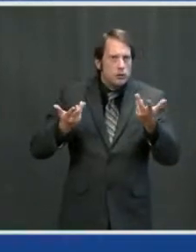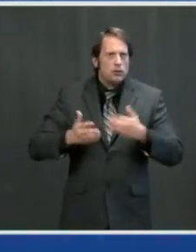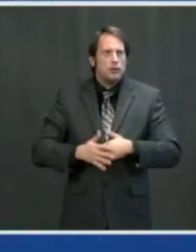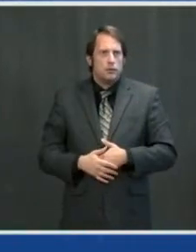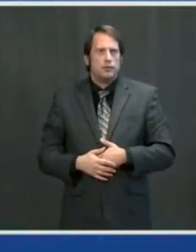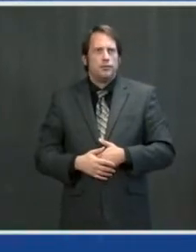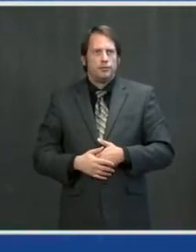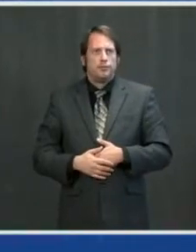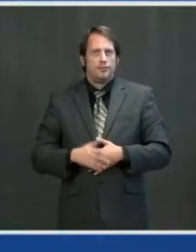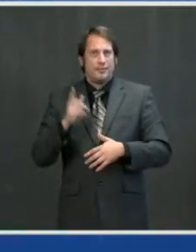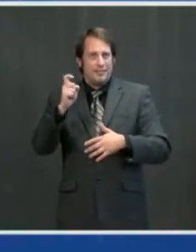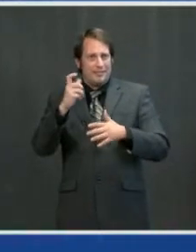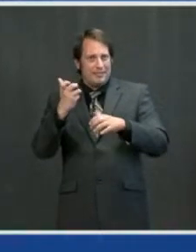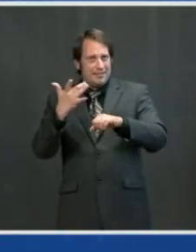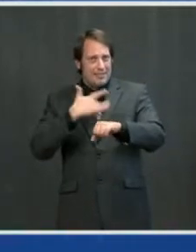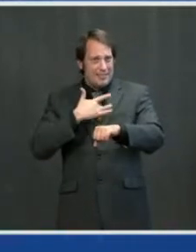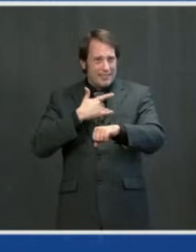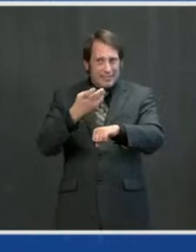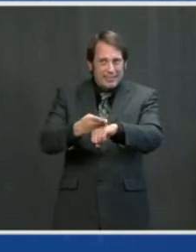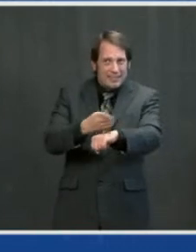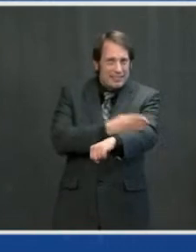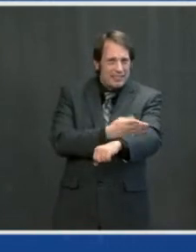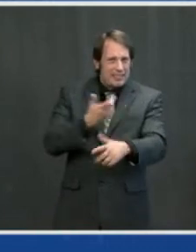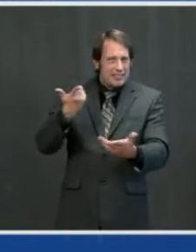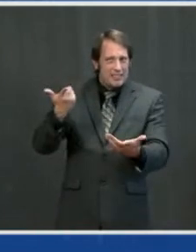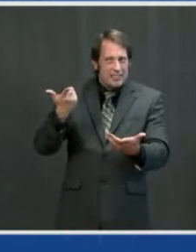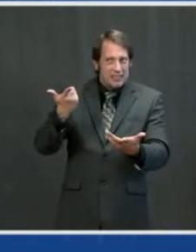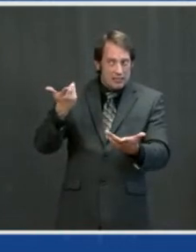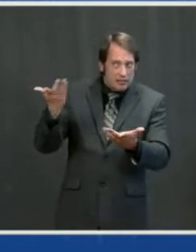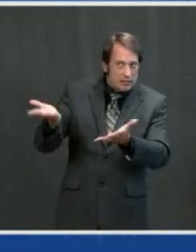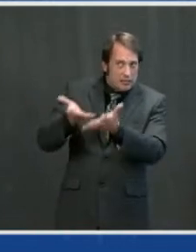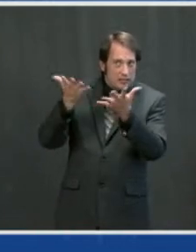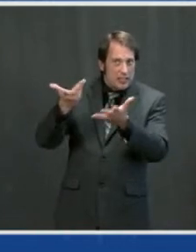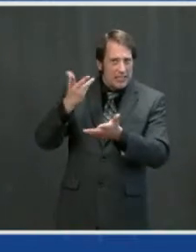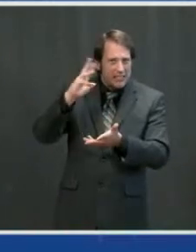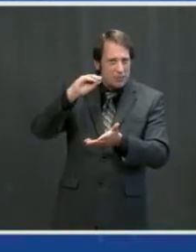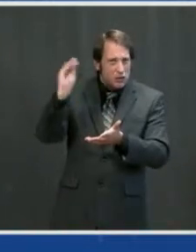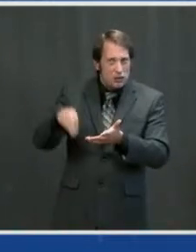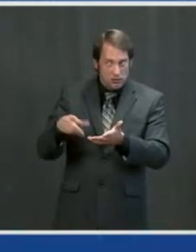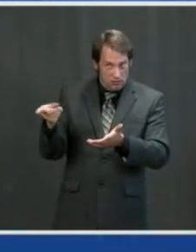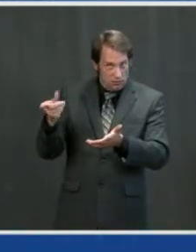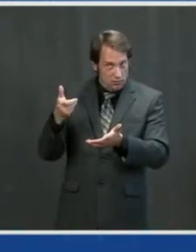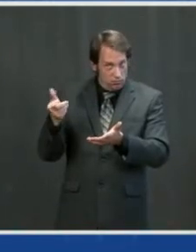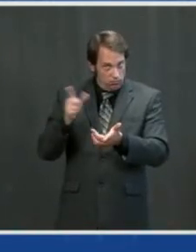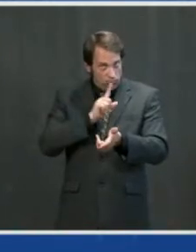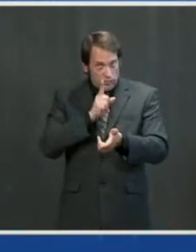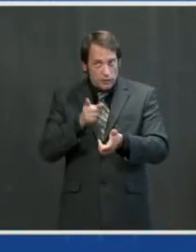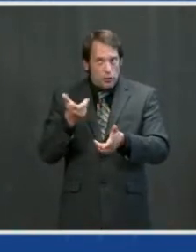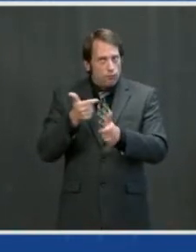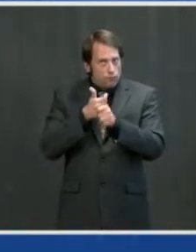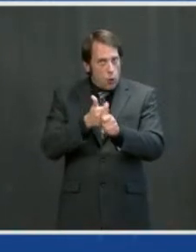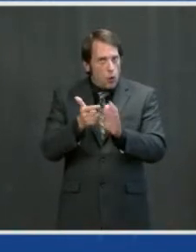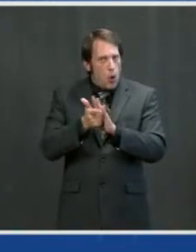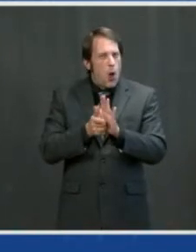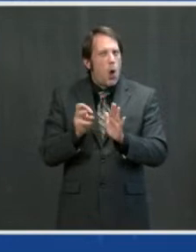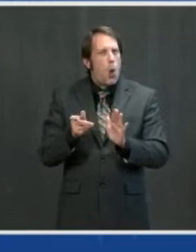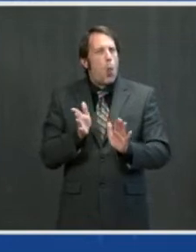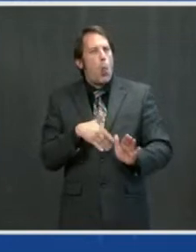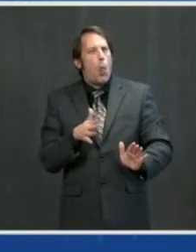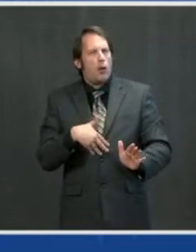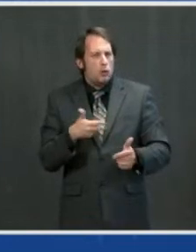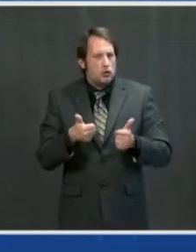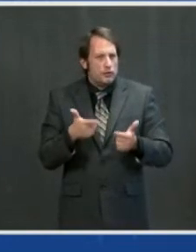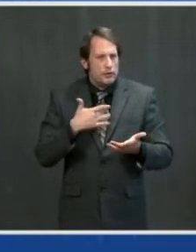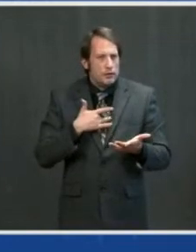as a sign that they aren't serious about those negotiations? And for the Prime Minister, just a question on